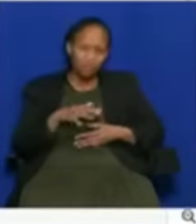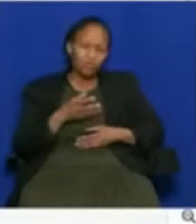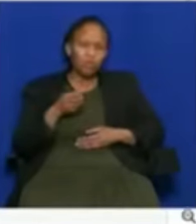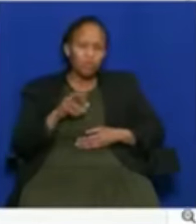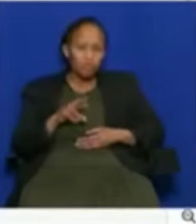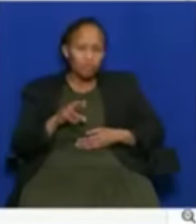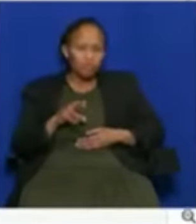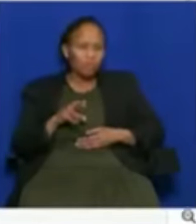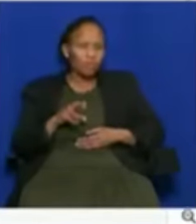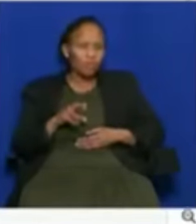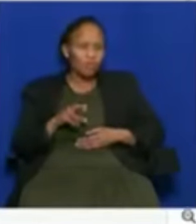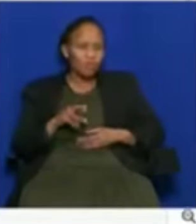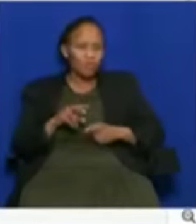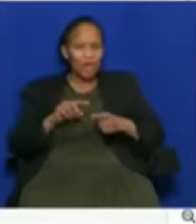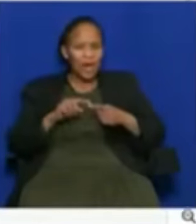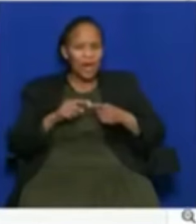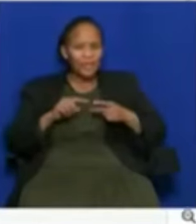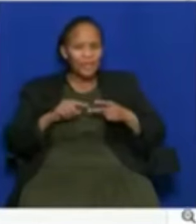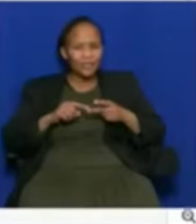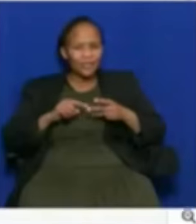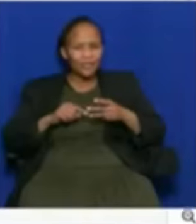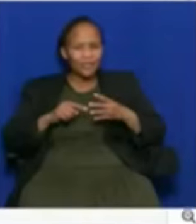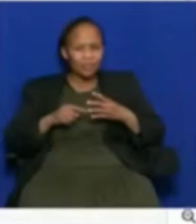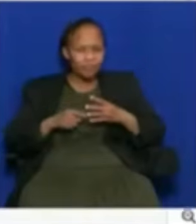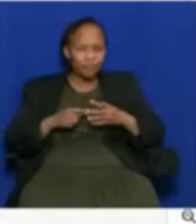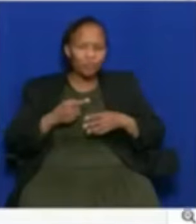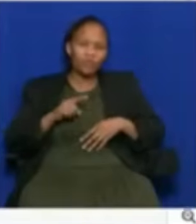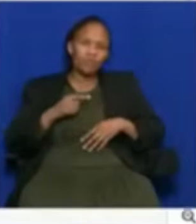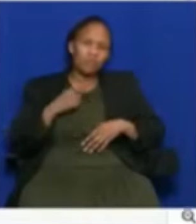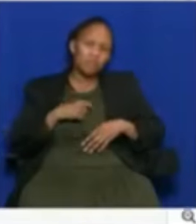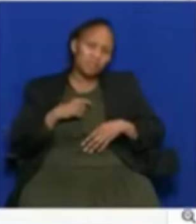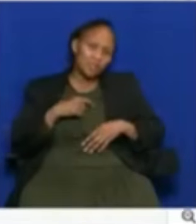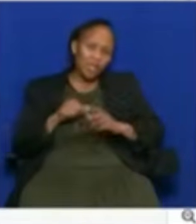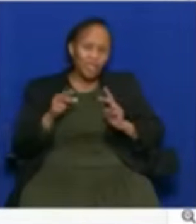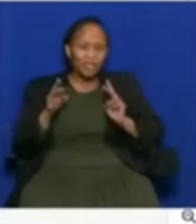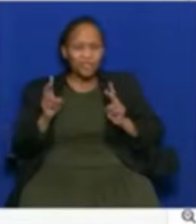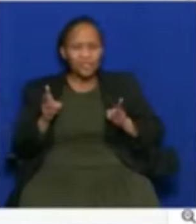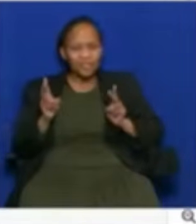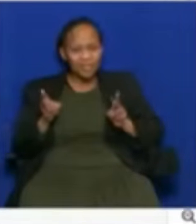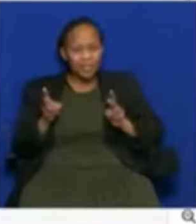items of personal nature the accused may have